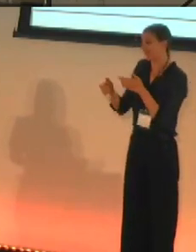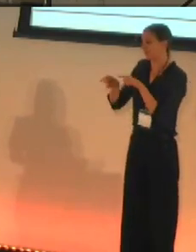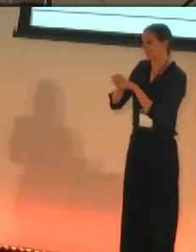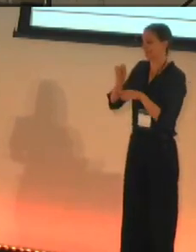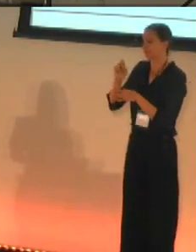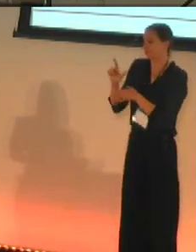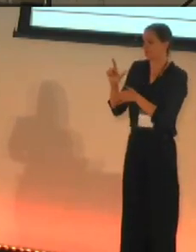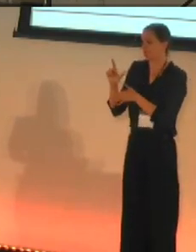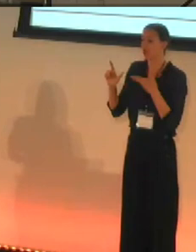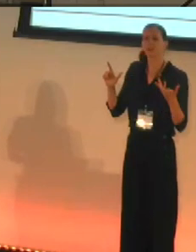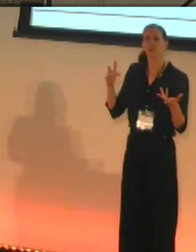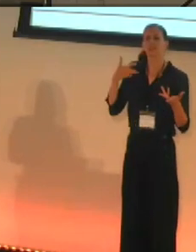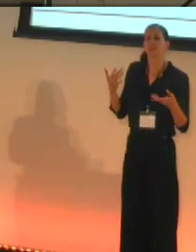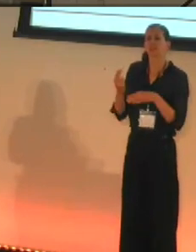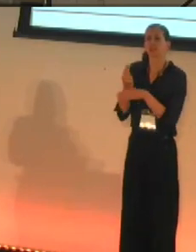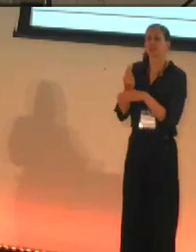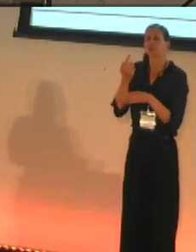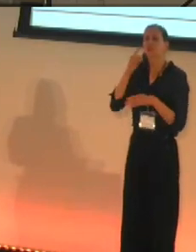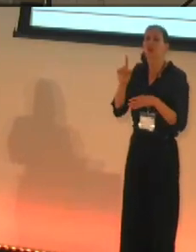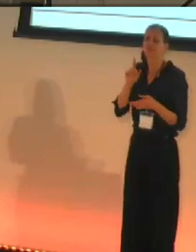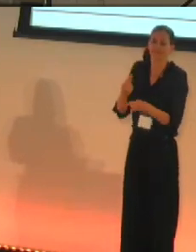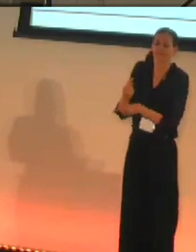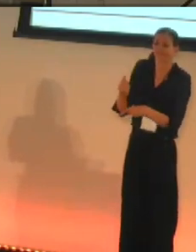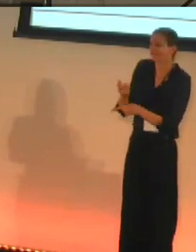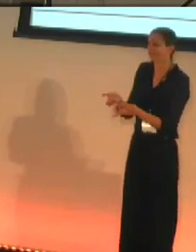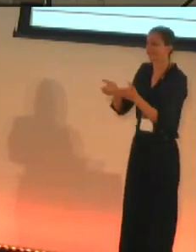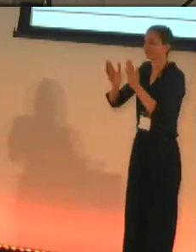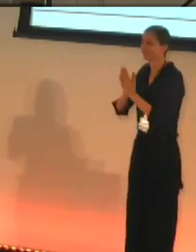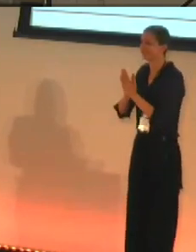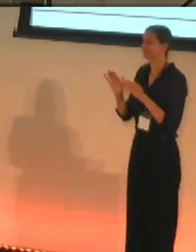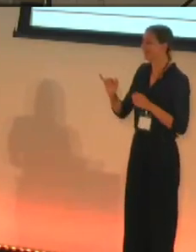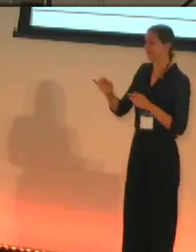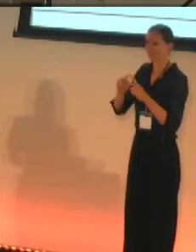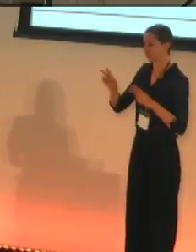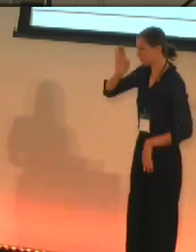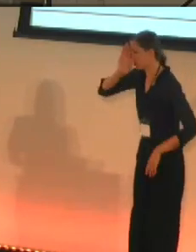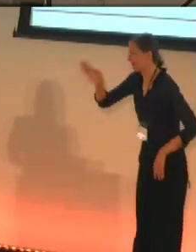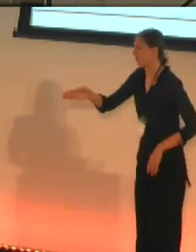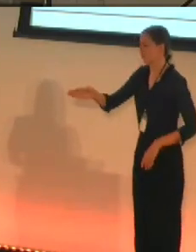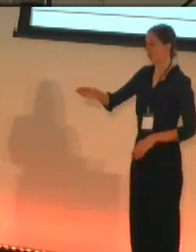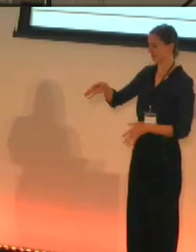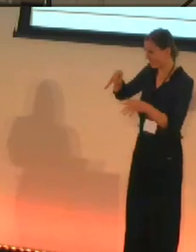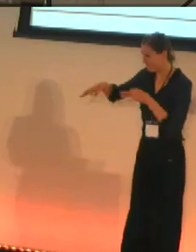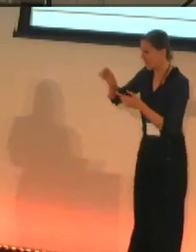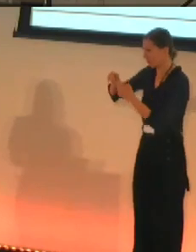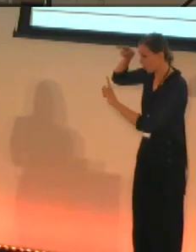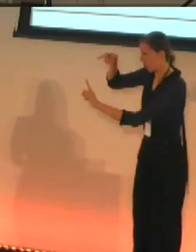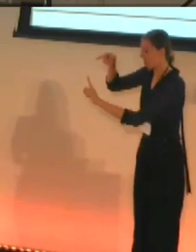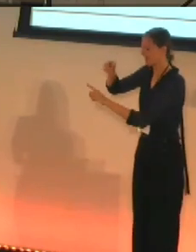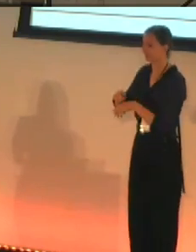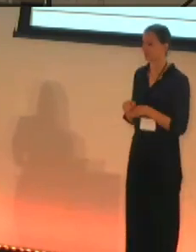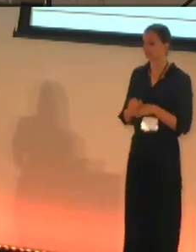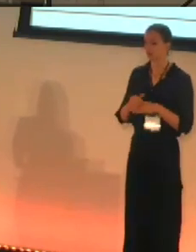for utilitarian requests, which means that the participants were very straightforward and to the point, and in fact, over 90% of